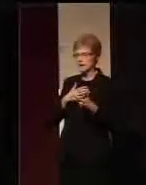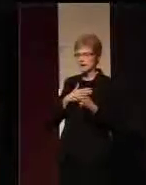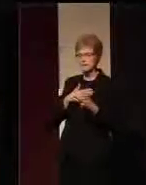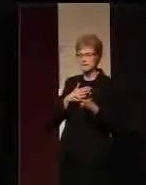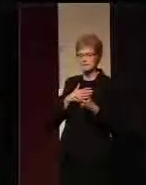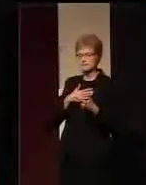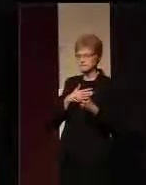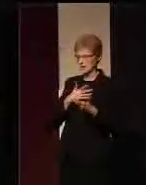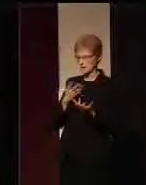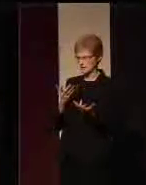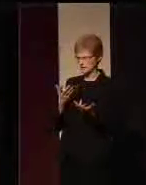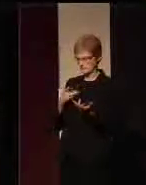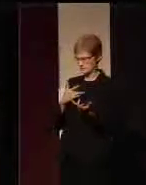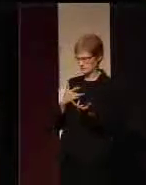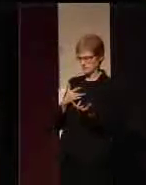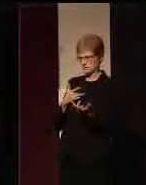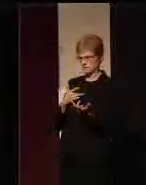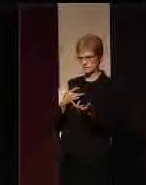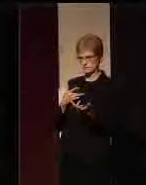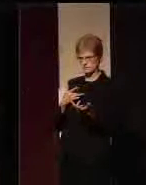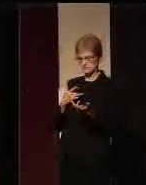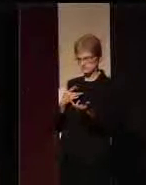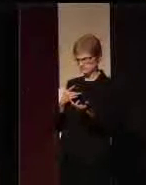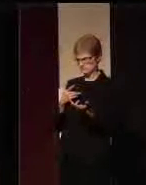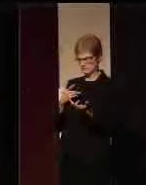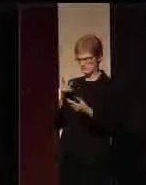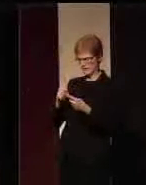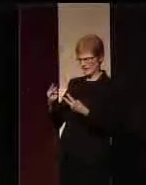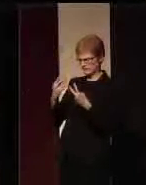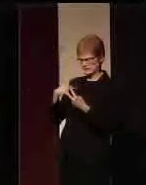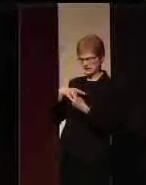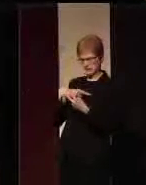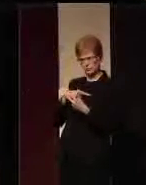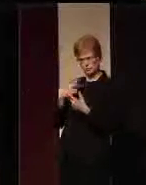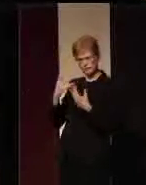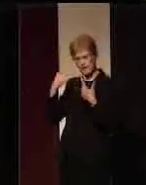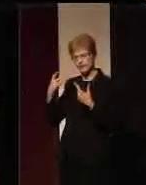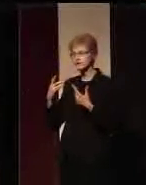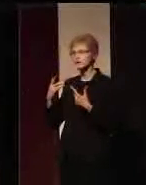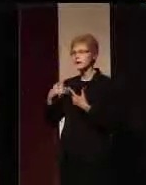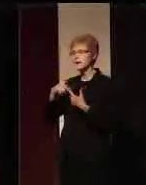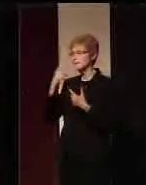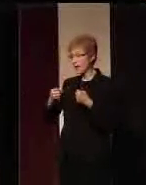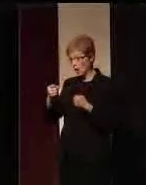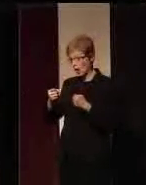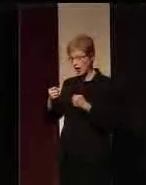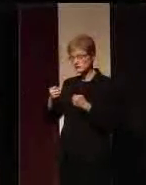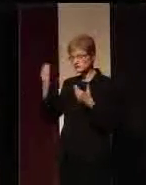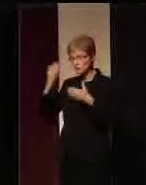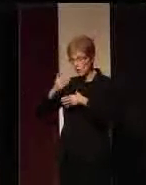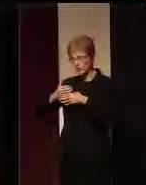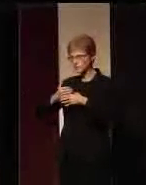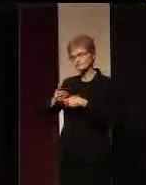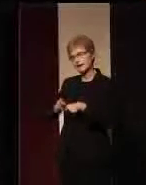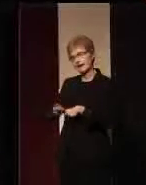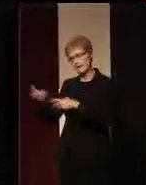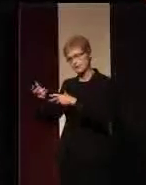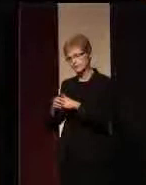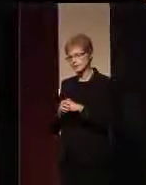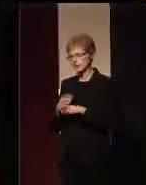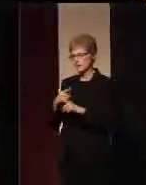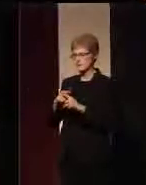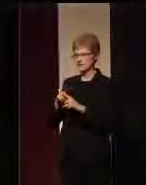how do these people know that we're friendly when they can't even see us? So I got rid of all the black cars with the tinted windows. We also wore the